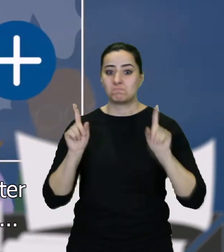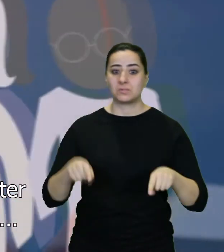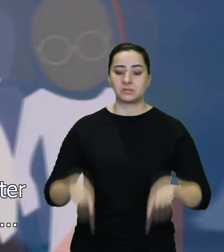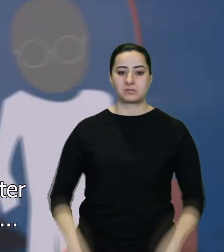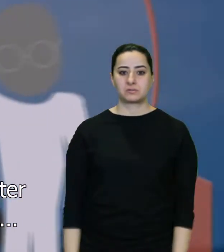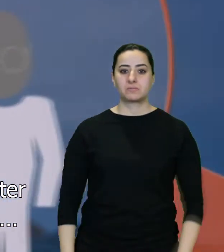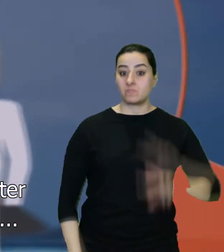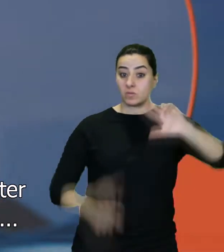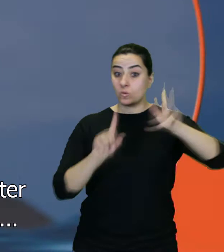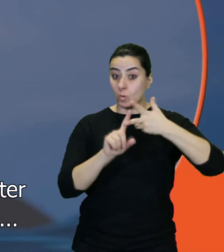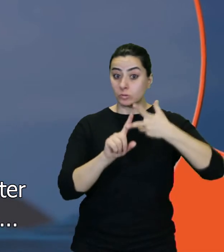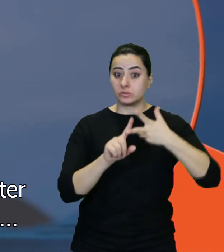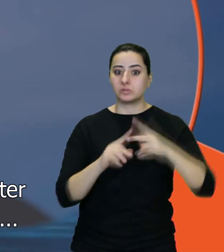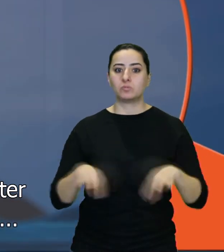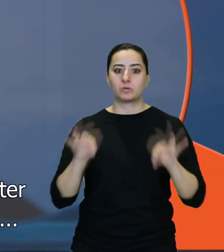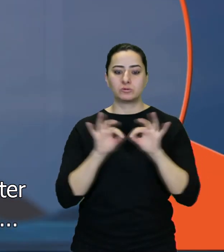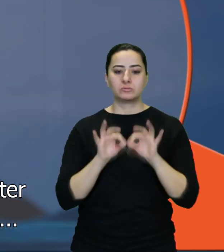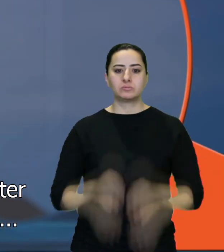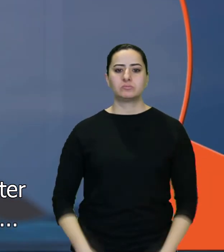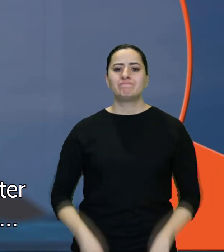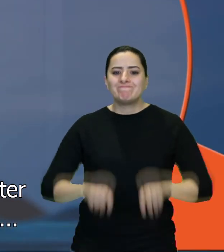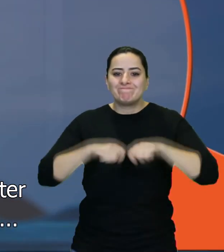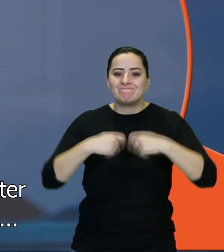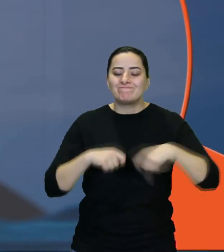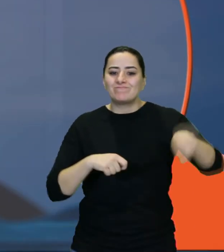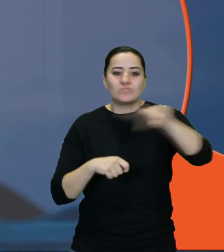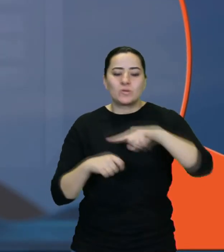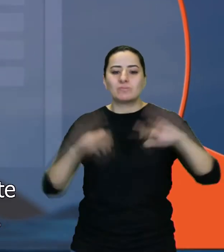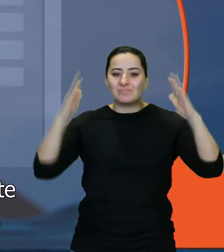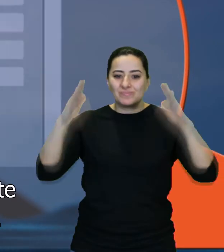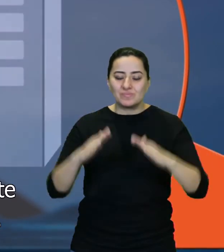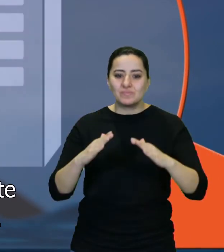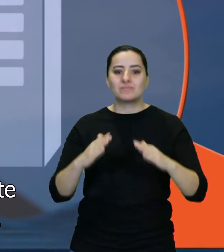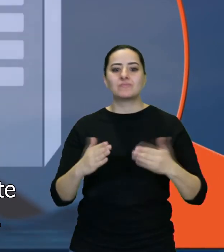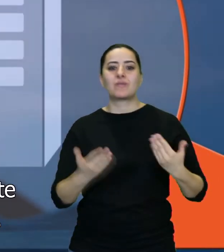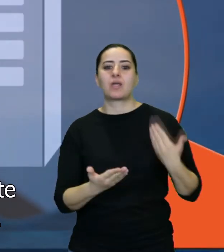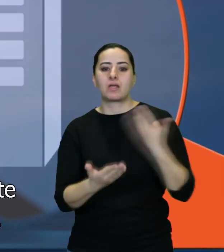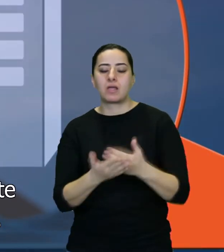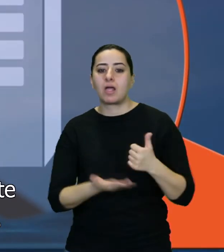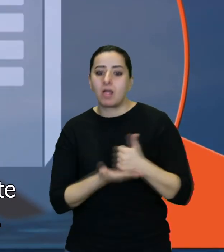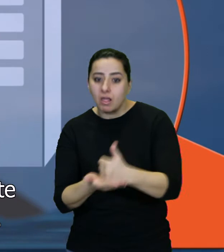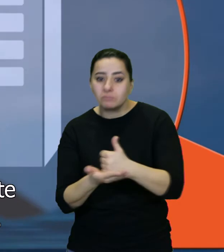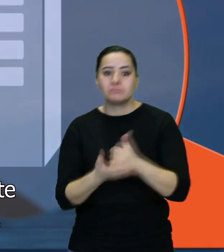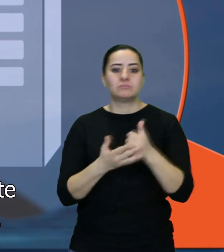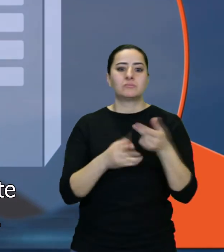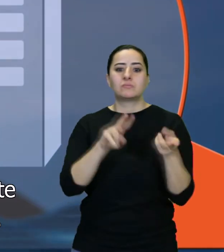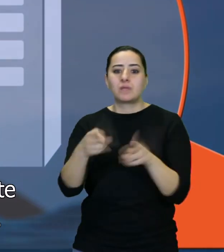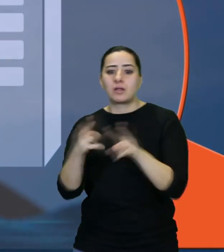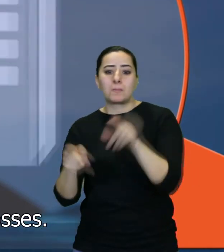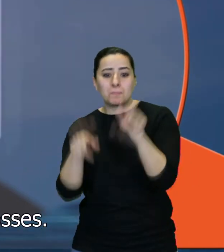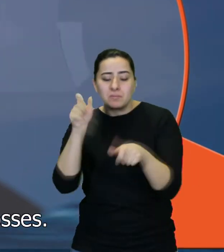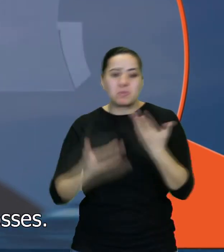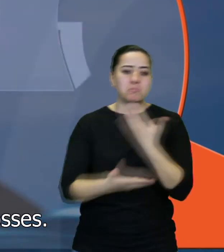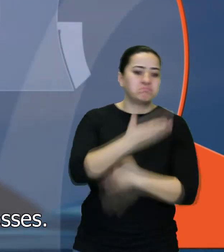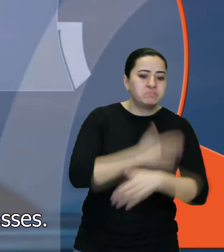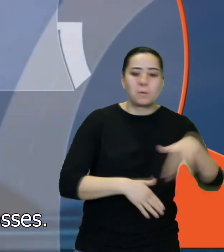Priority 3. Hospital building. Investing in disaster risk reduction for resilience includes public and private investment in